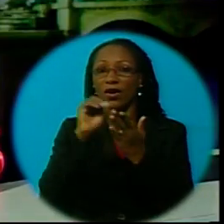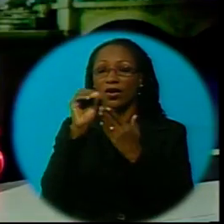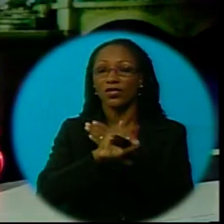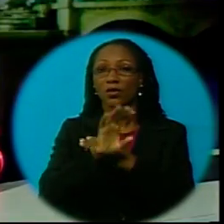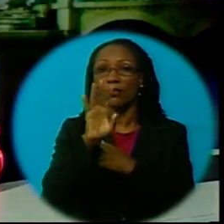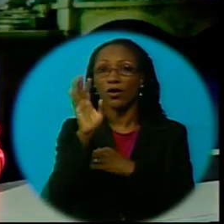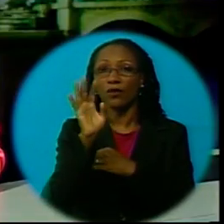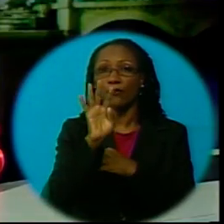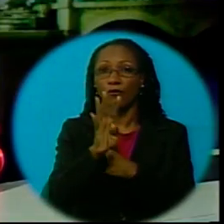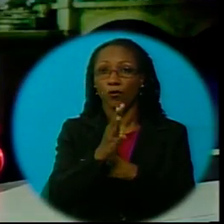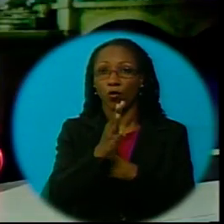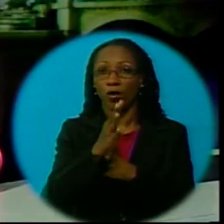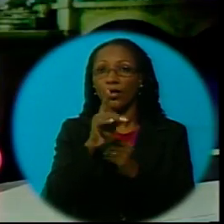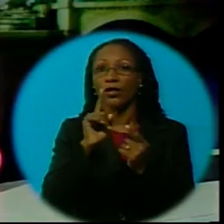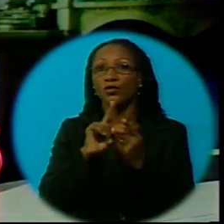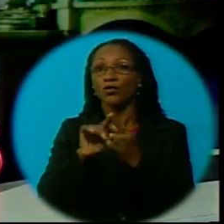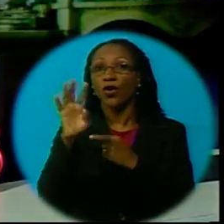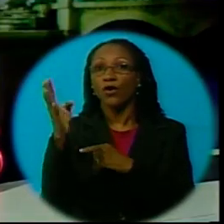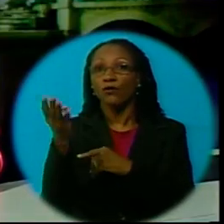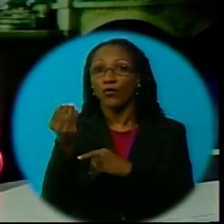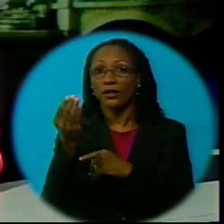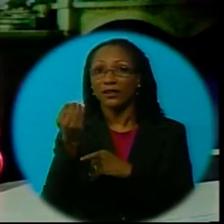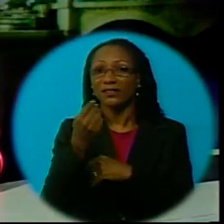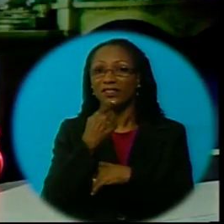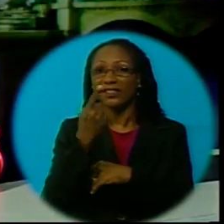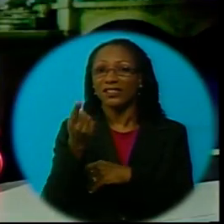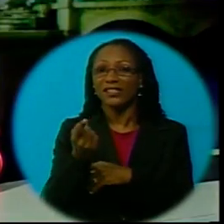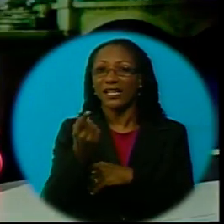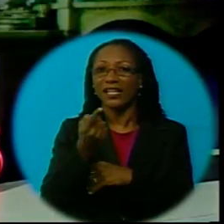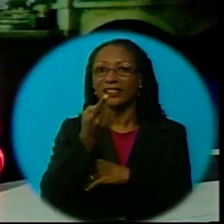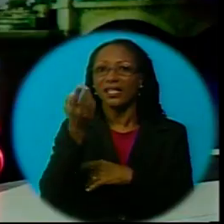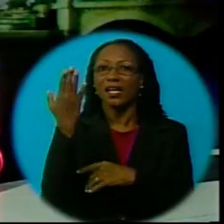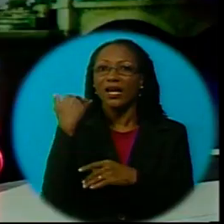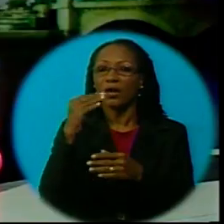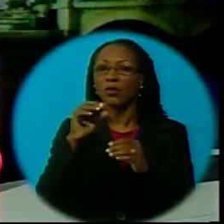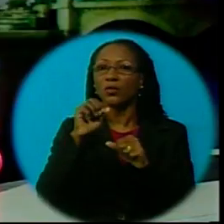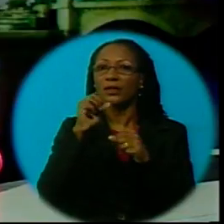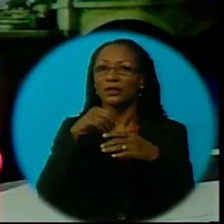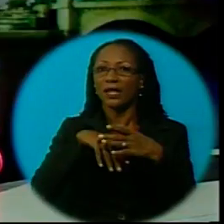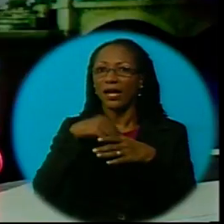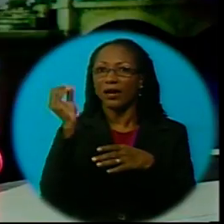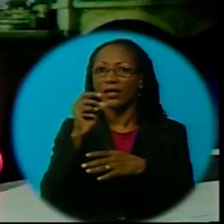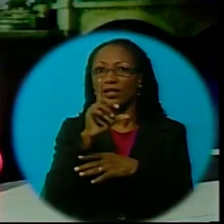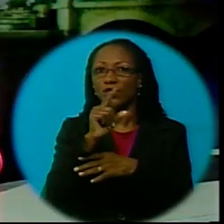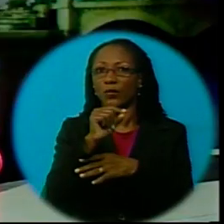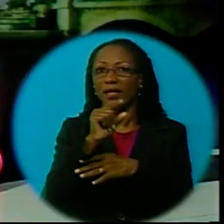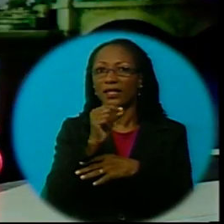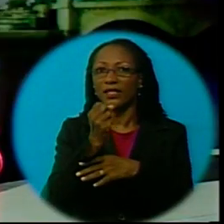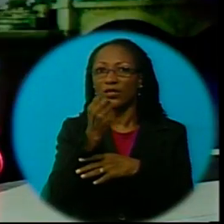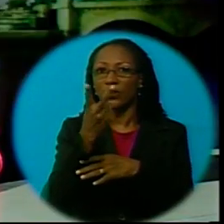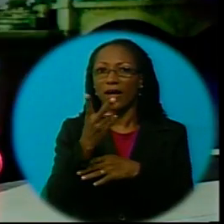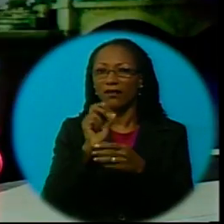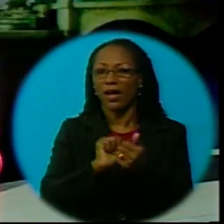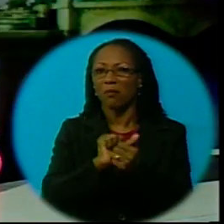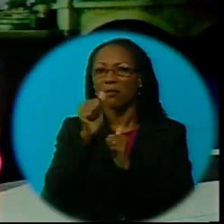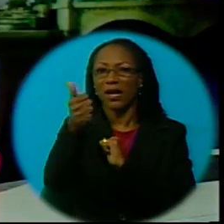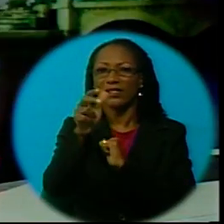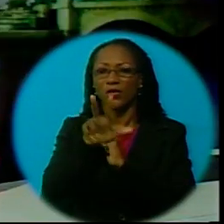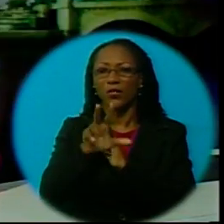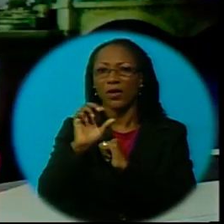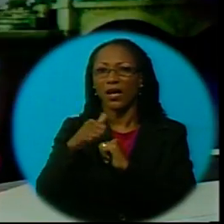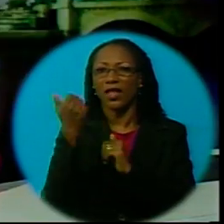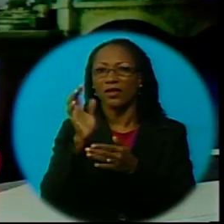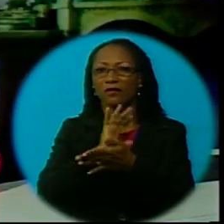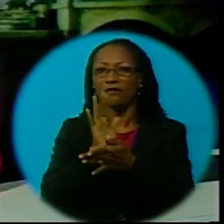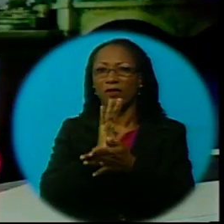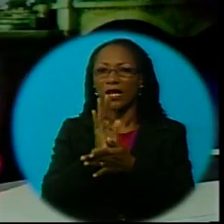and 14th. She says the film, which was released in 2012, has surpassed all of the 3 other films produced